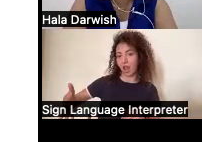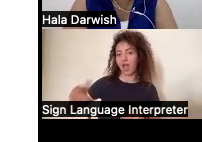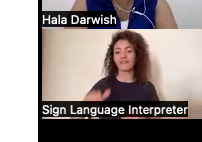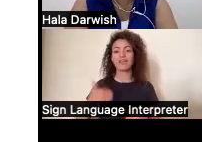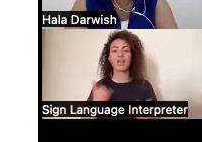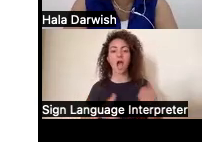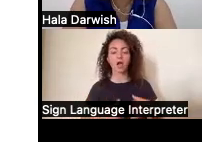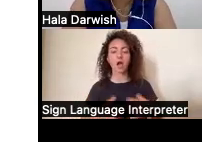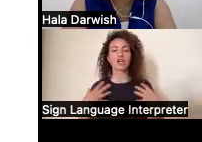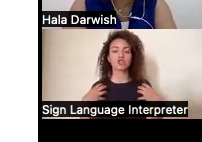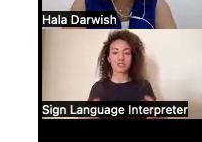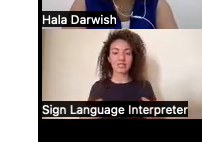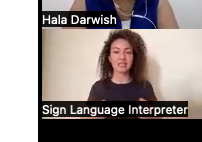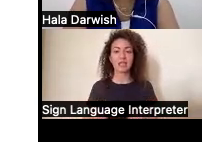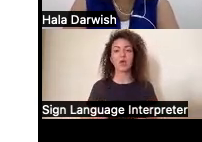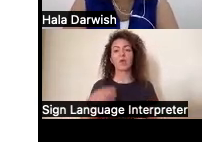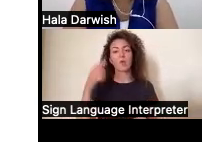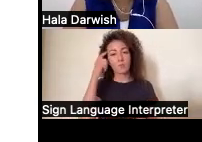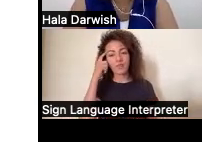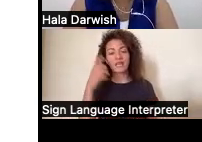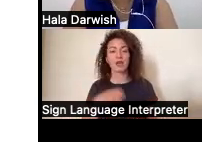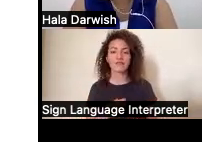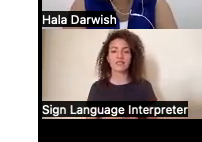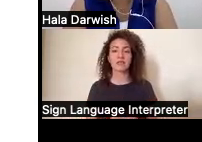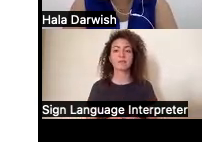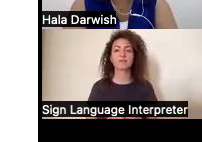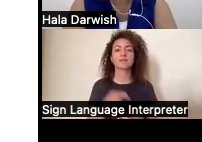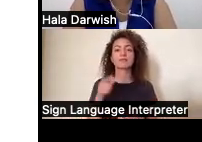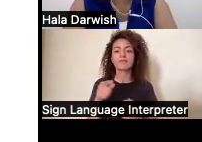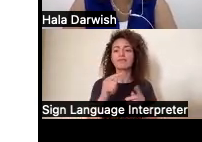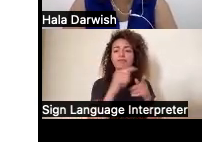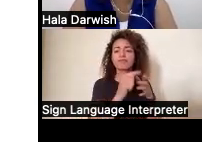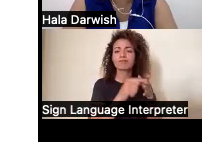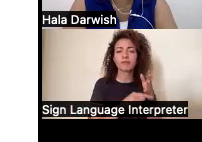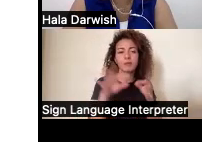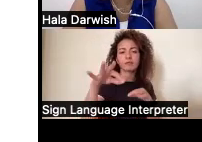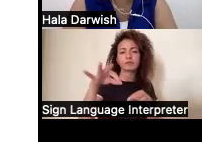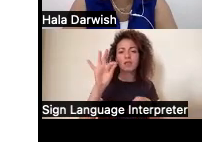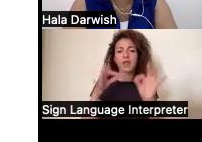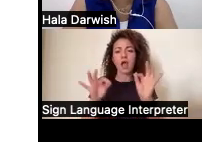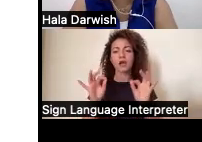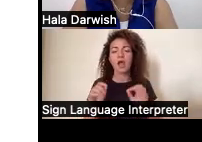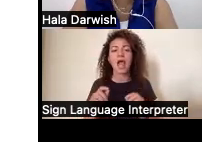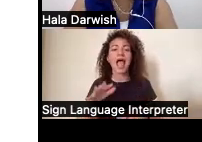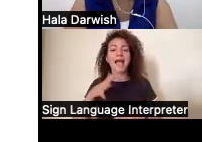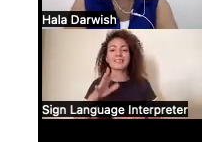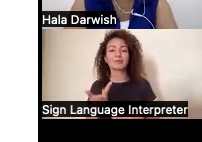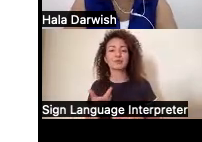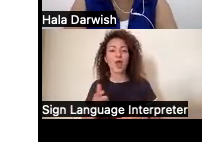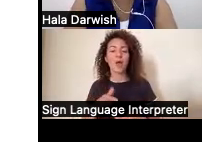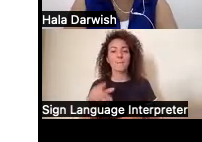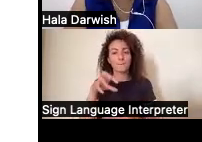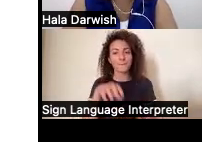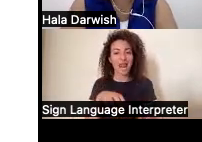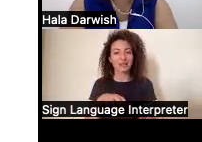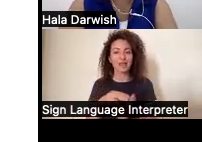severe mental and physical disabilities. So those criteria were selected or based on the national classification,